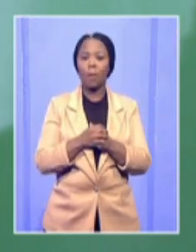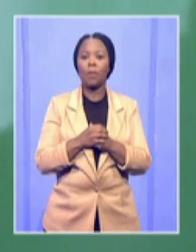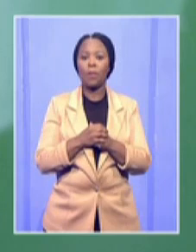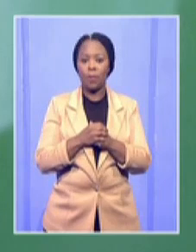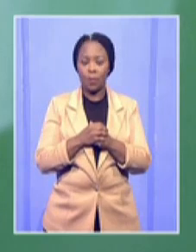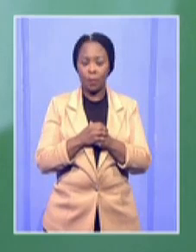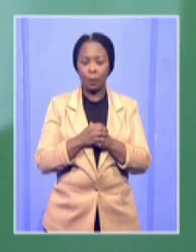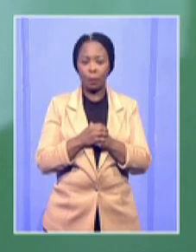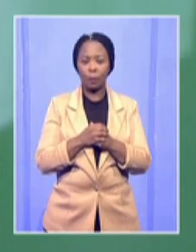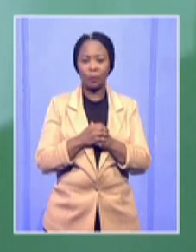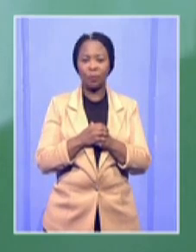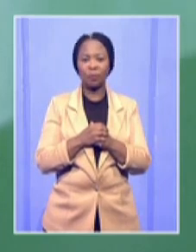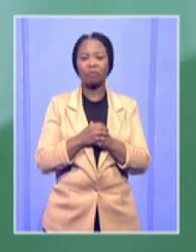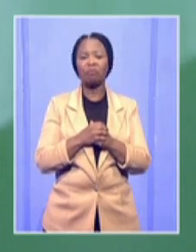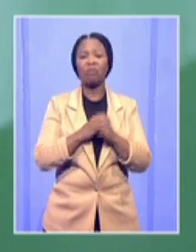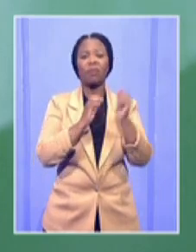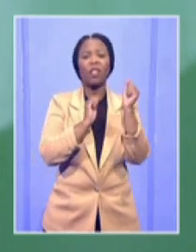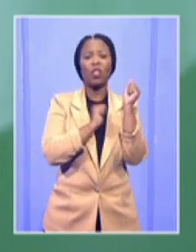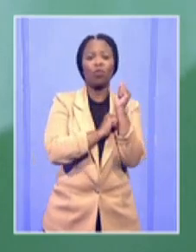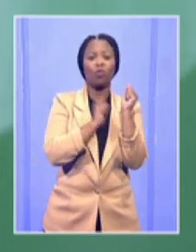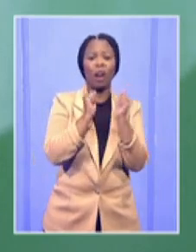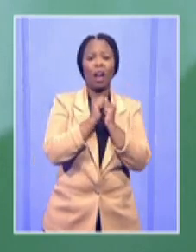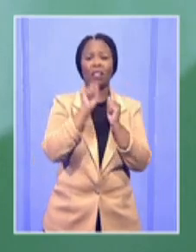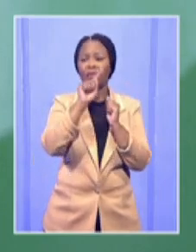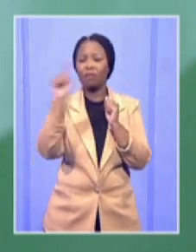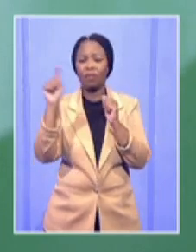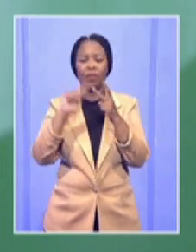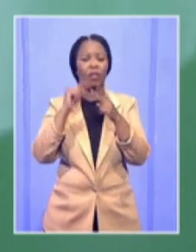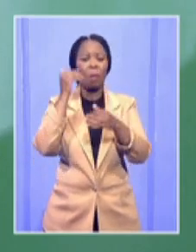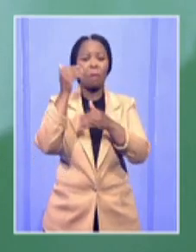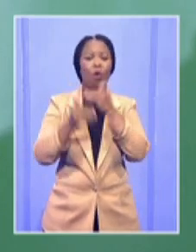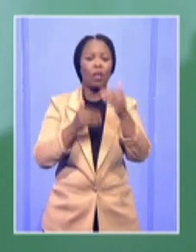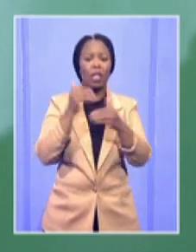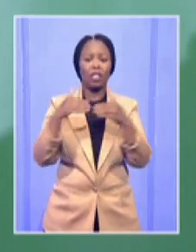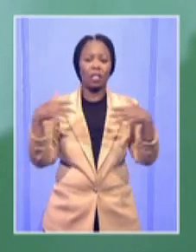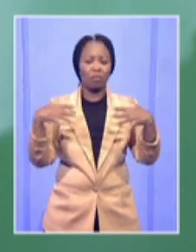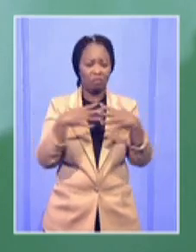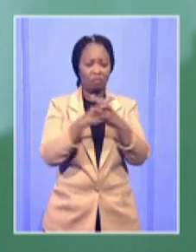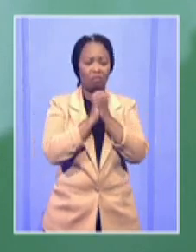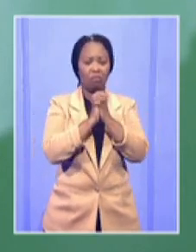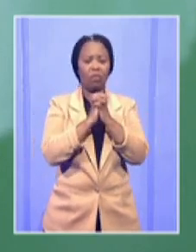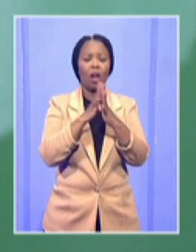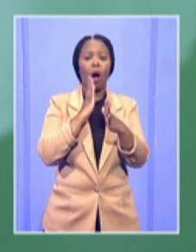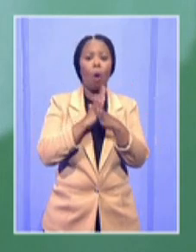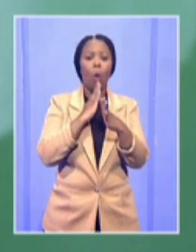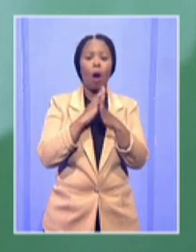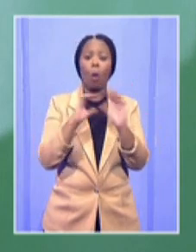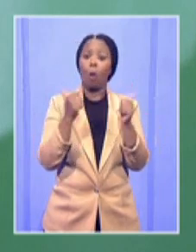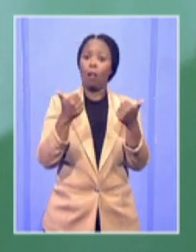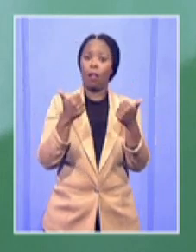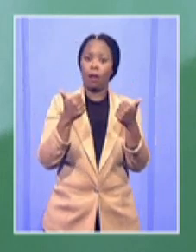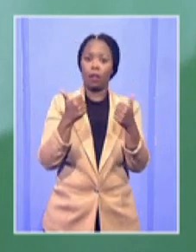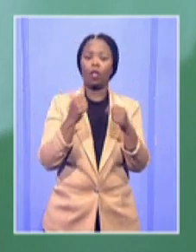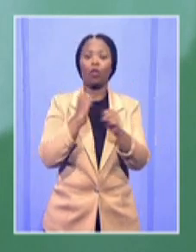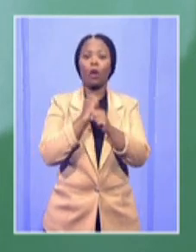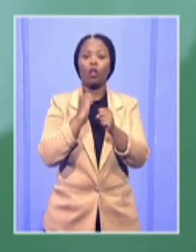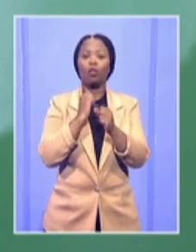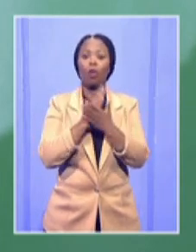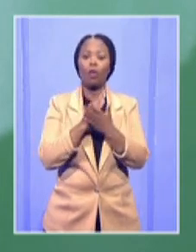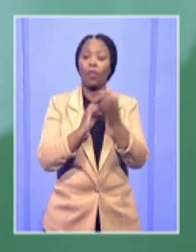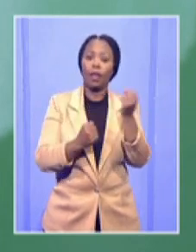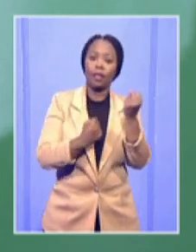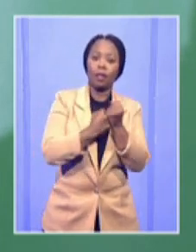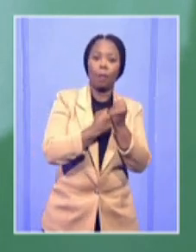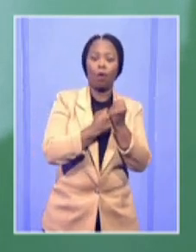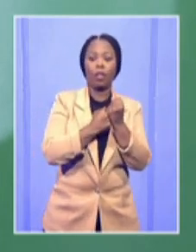of all these structures and processes functioned well and complemented the existing national capability that